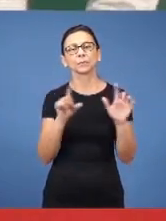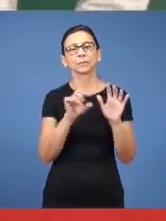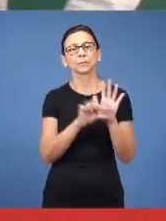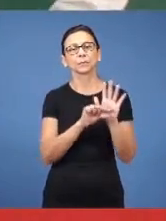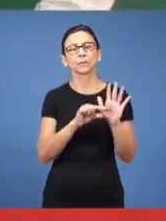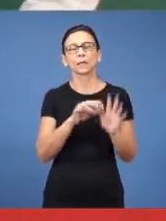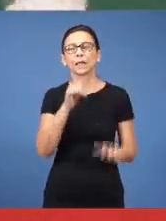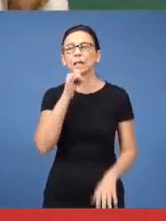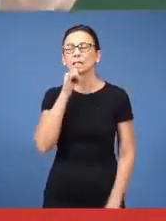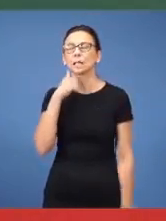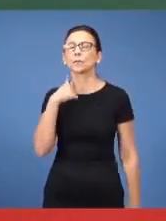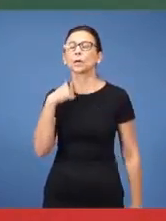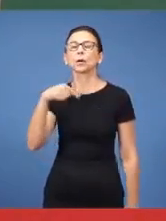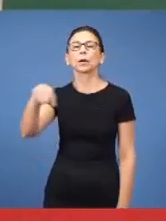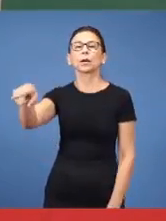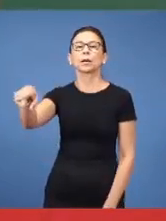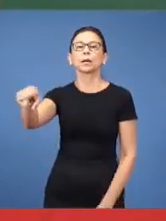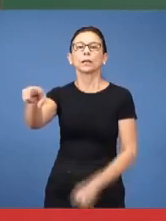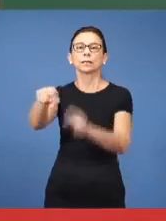I'm there